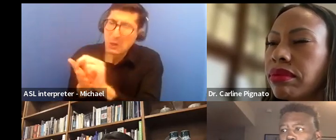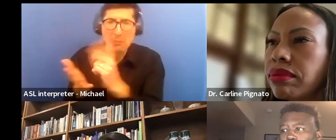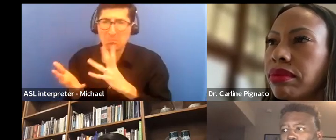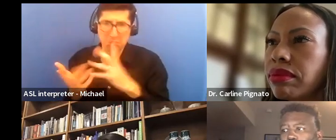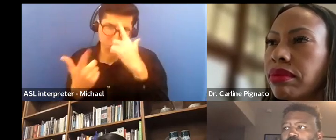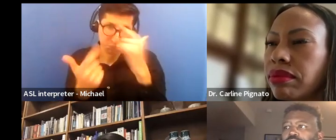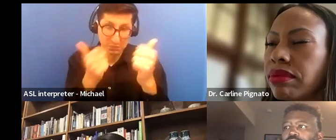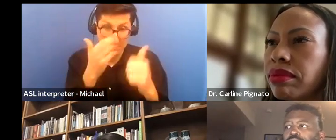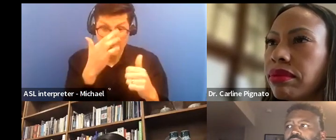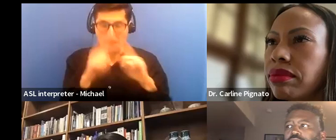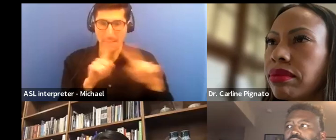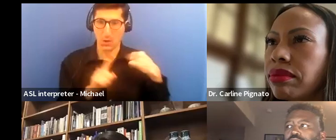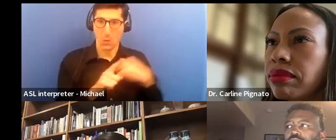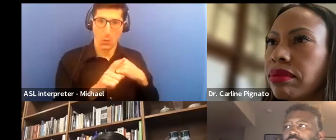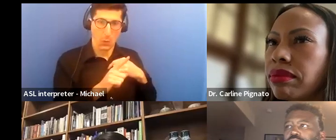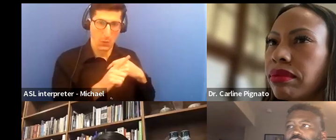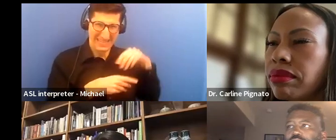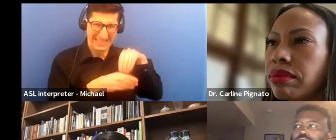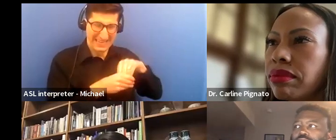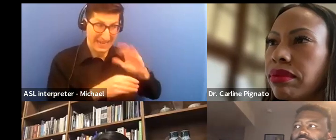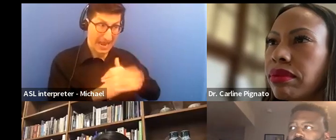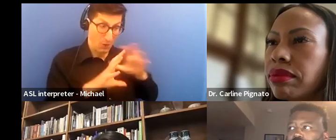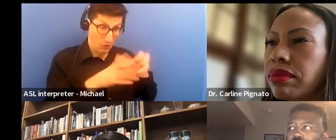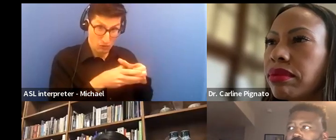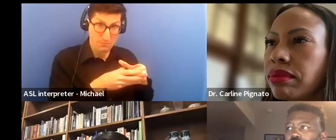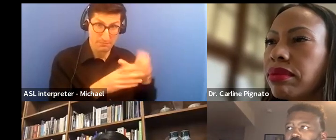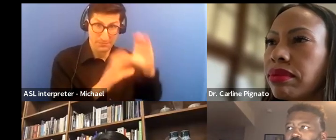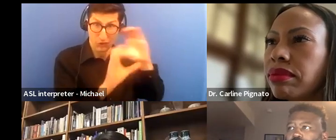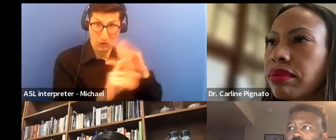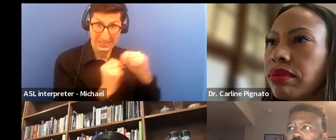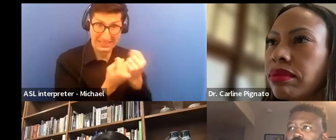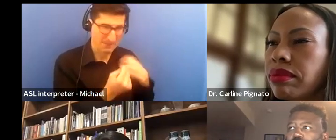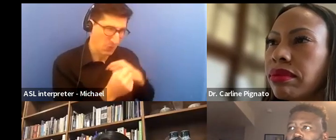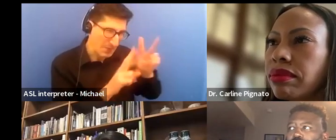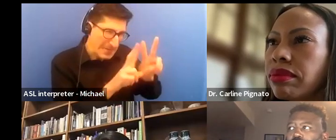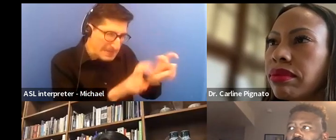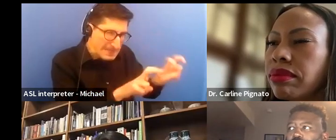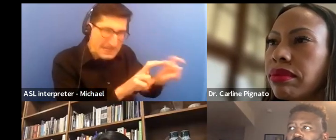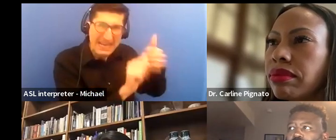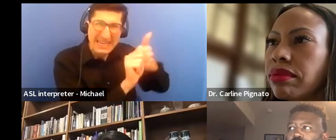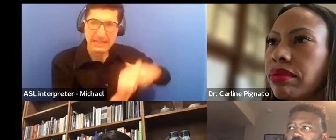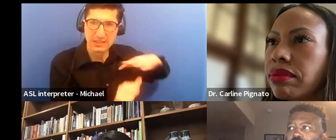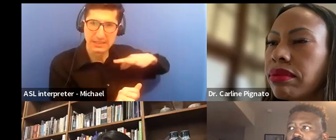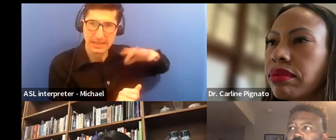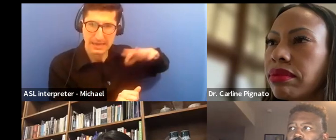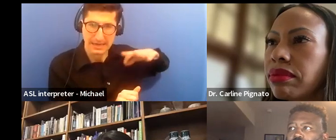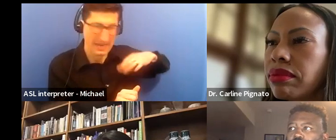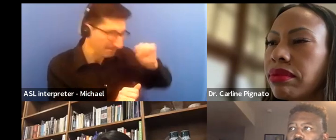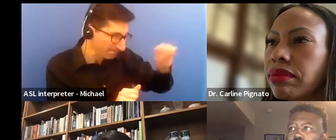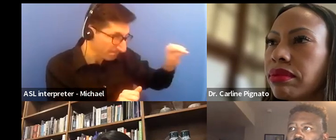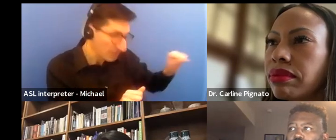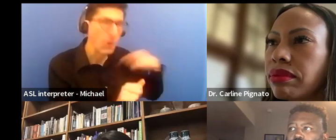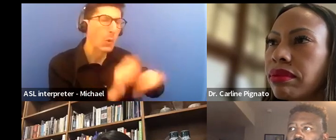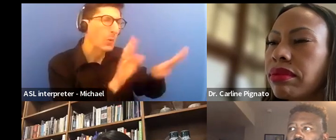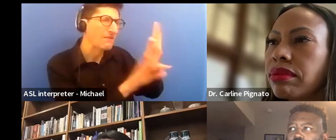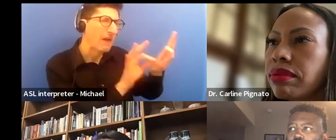internal process where we look at the candidates, the search team does. We generate what we feel are those that are more